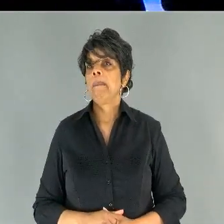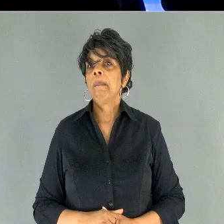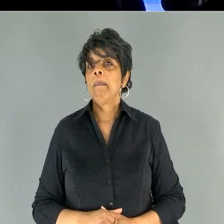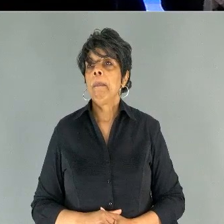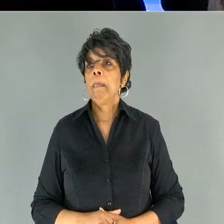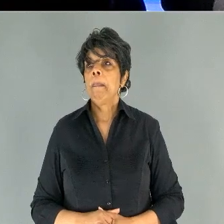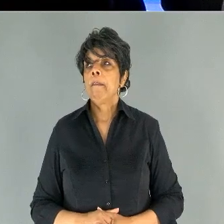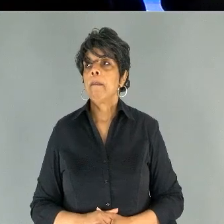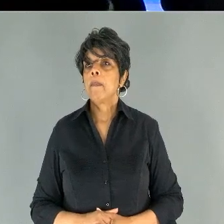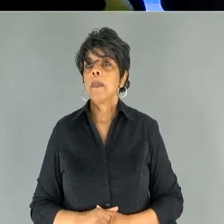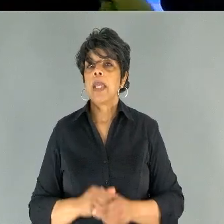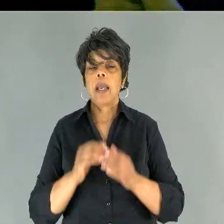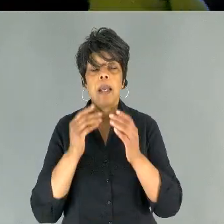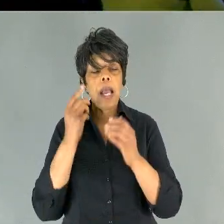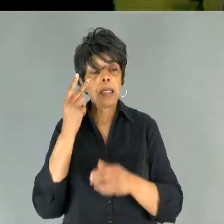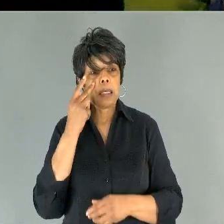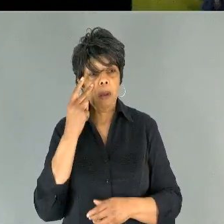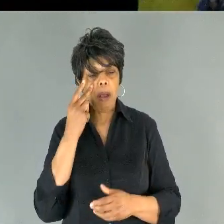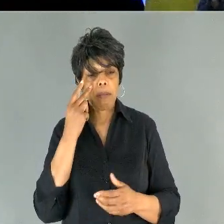I prayed for this moment.